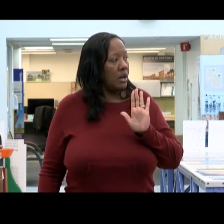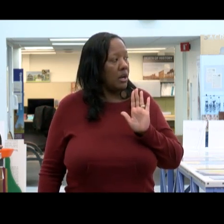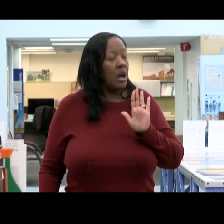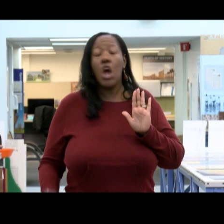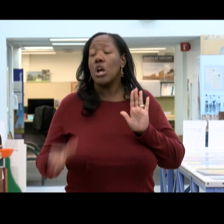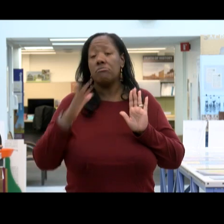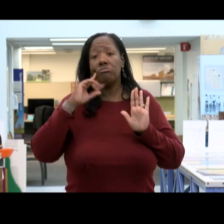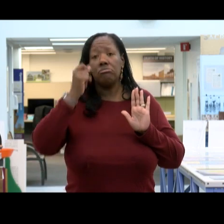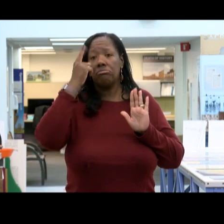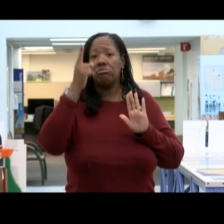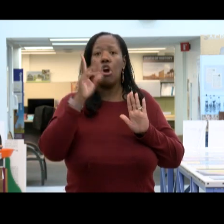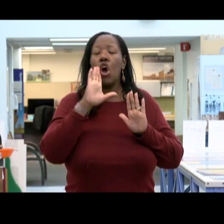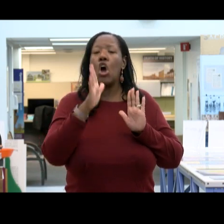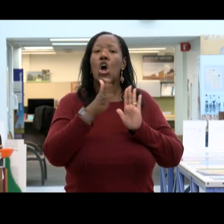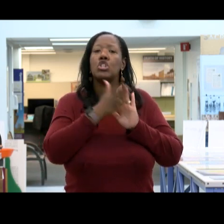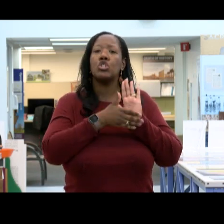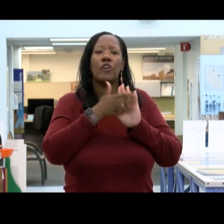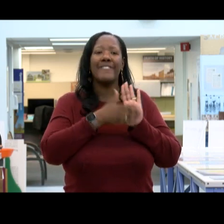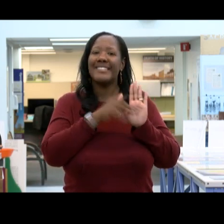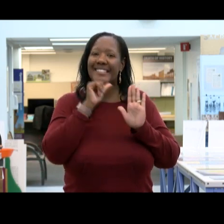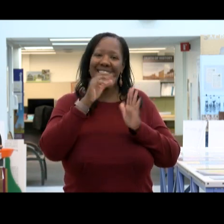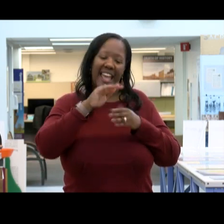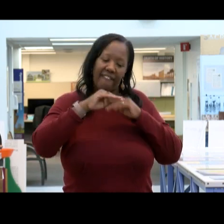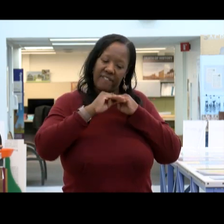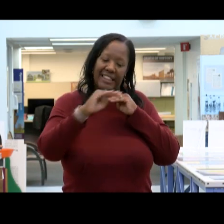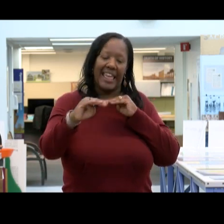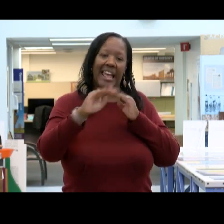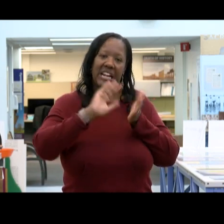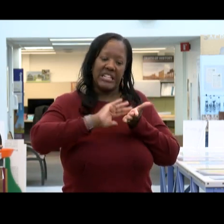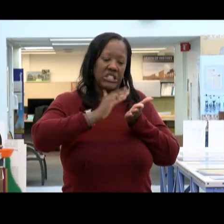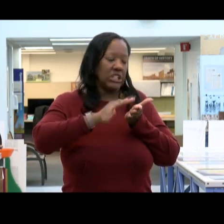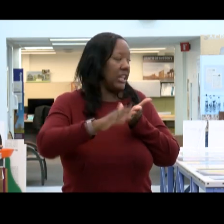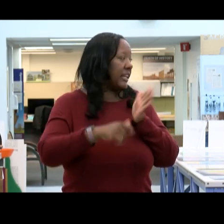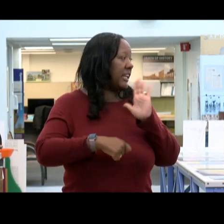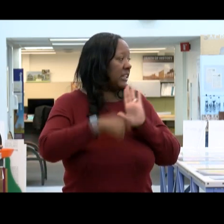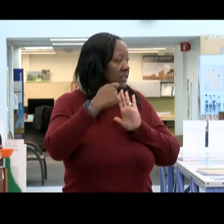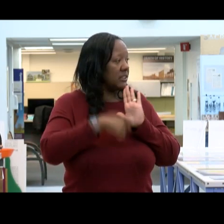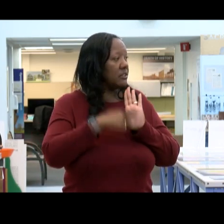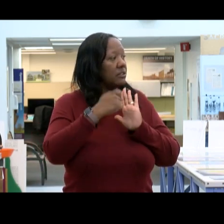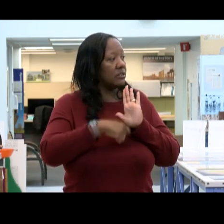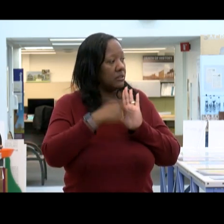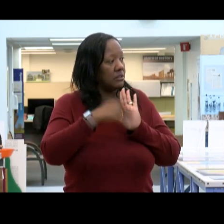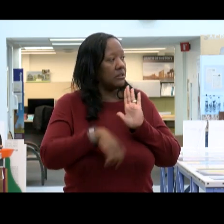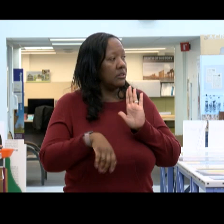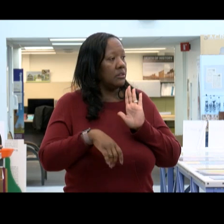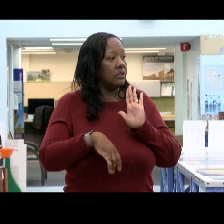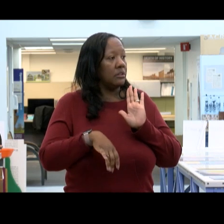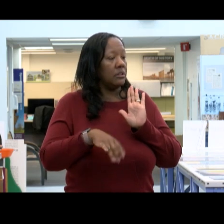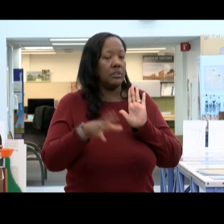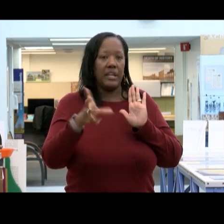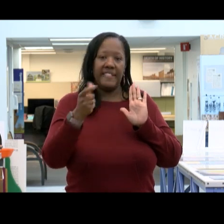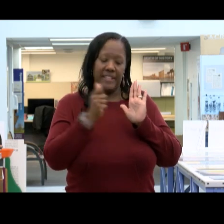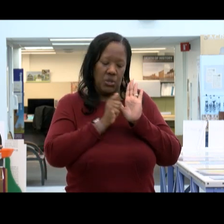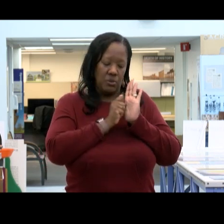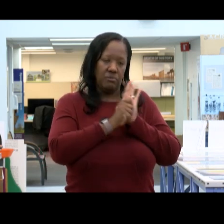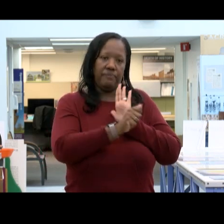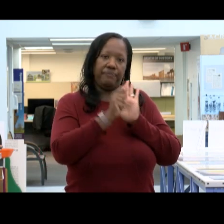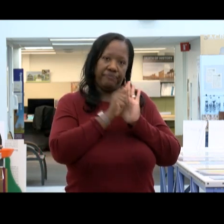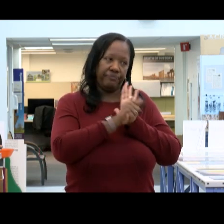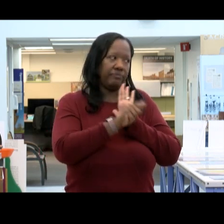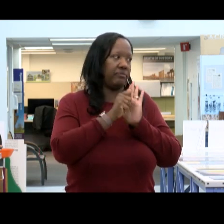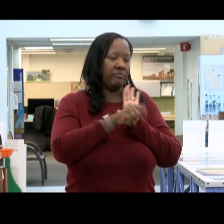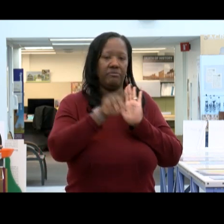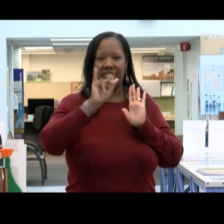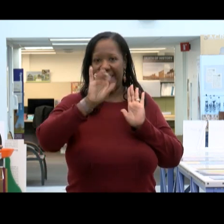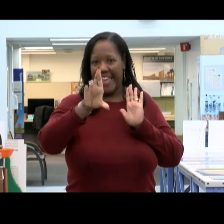not flat, they're bumpy, you have to do a lot more than that. So then I would go to a squeegee, and I would be actually squeegeeing it